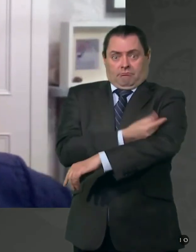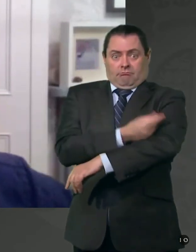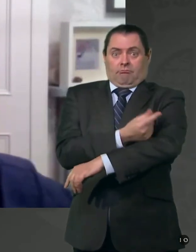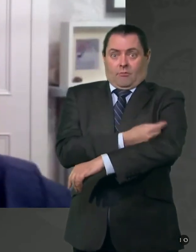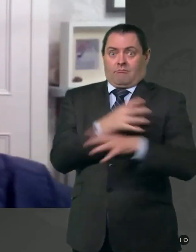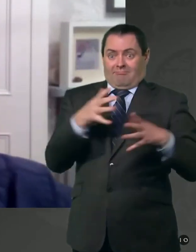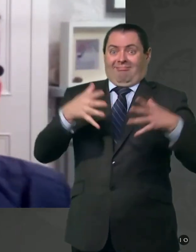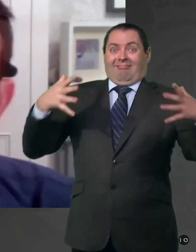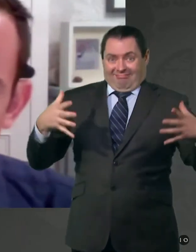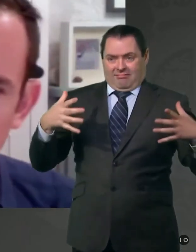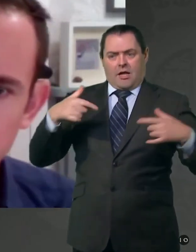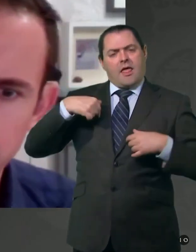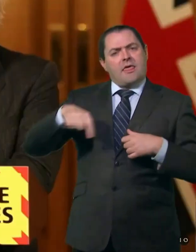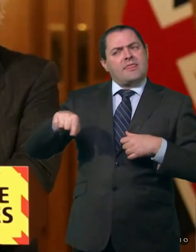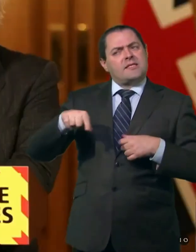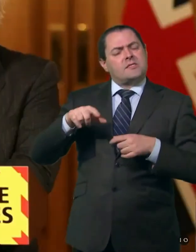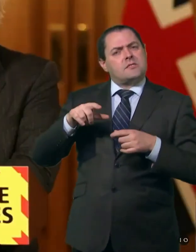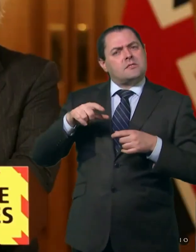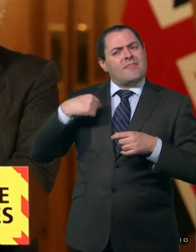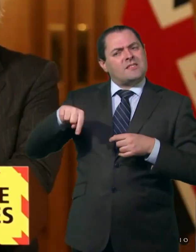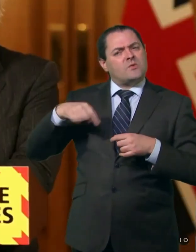Something else?